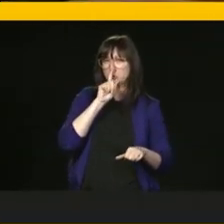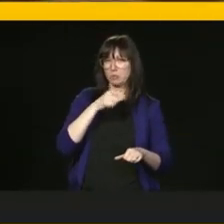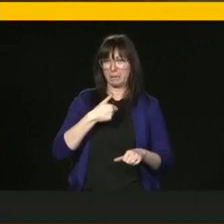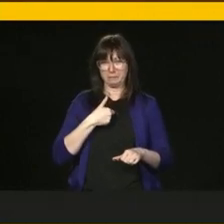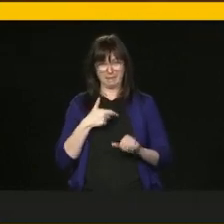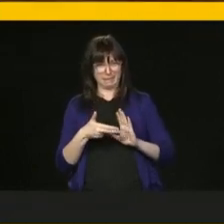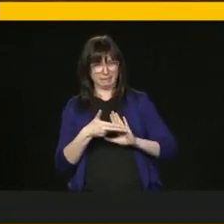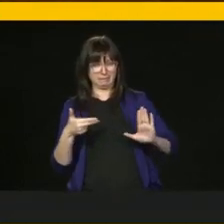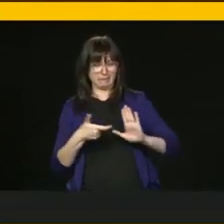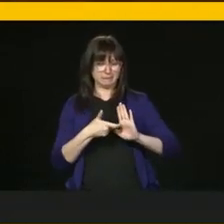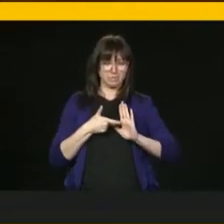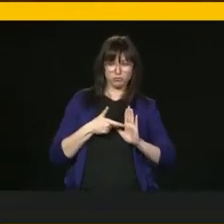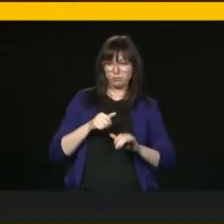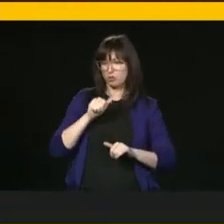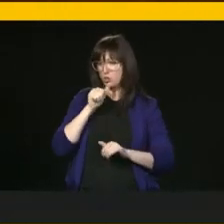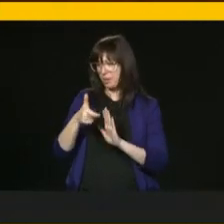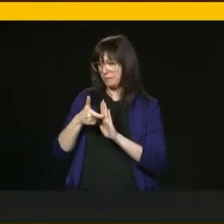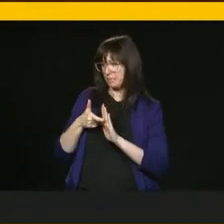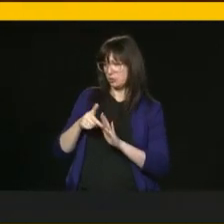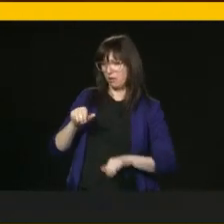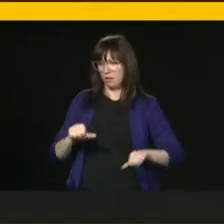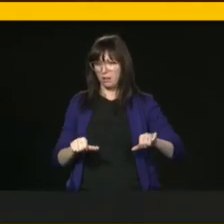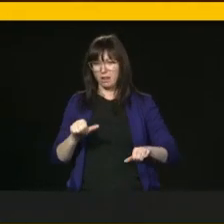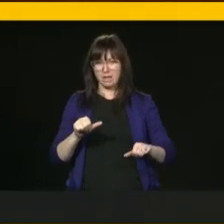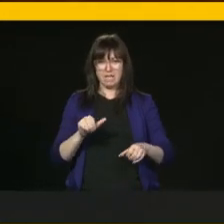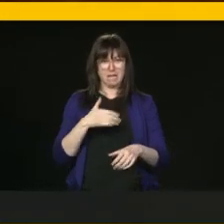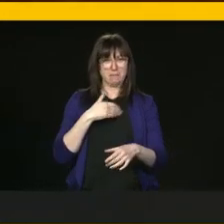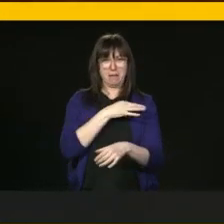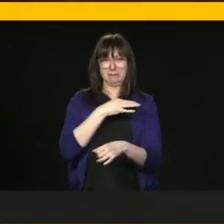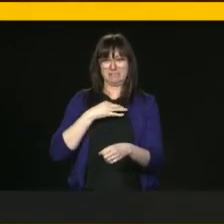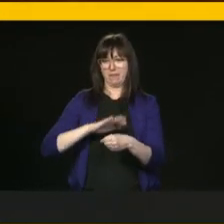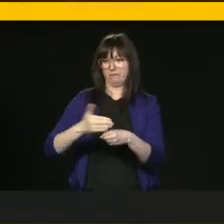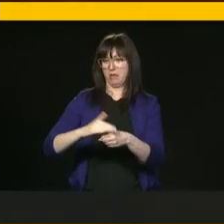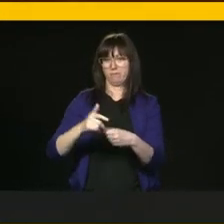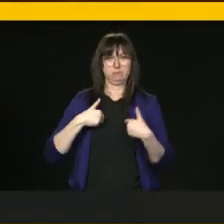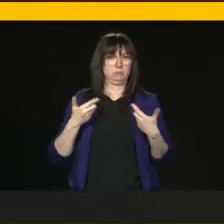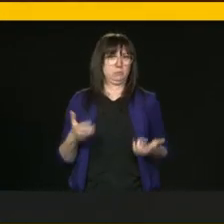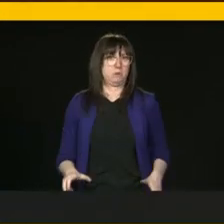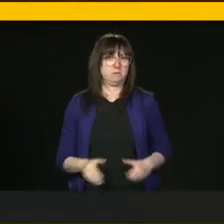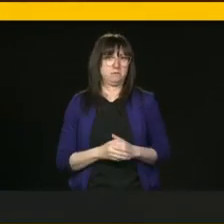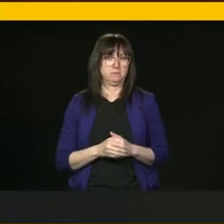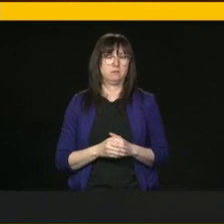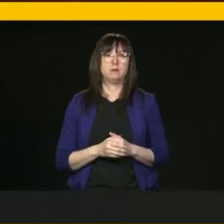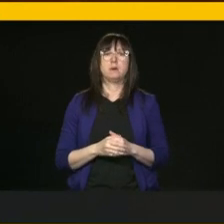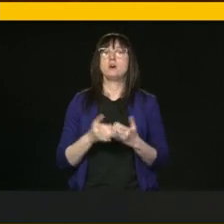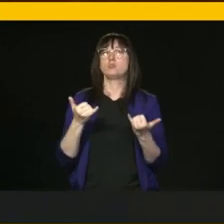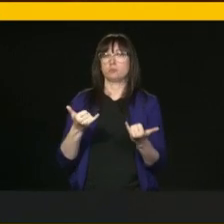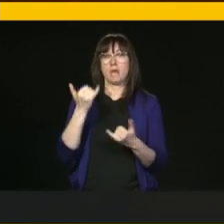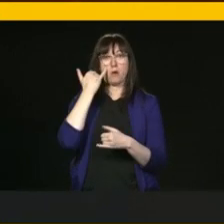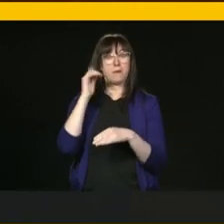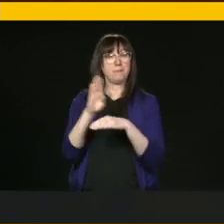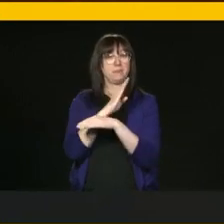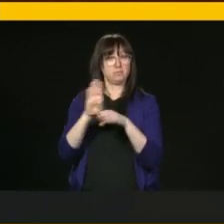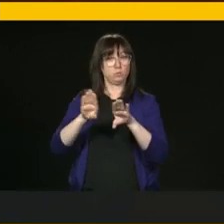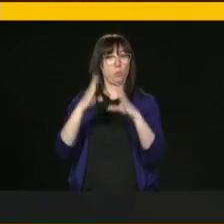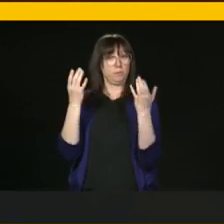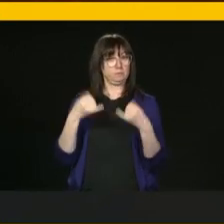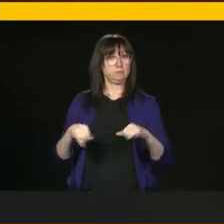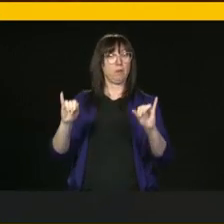about having to lay off workers. What would you tell businesses now who are still open and need some more guidance?